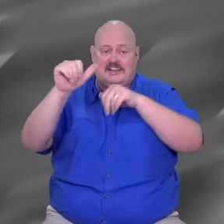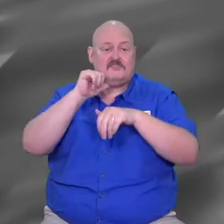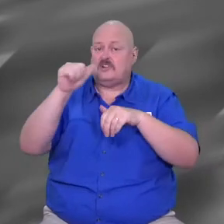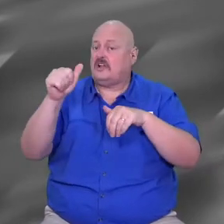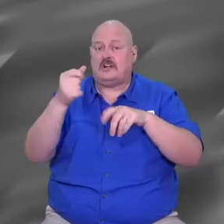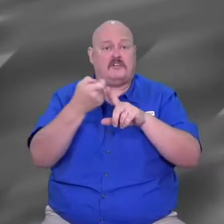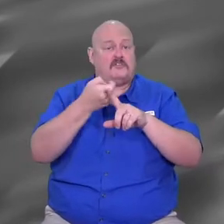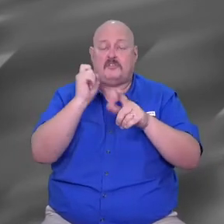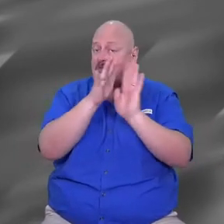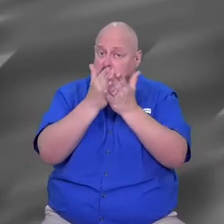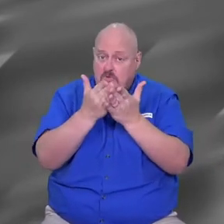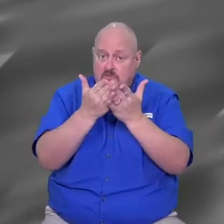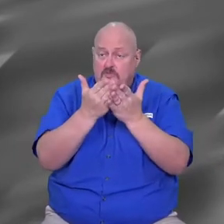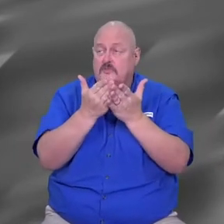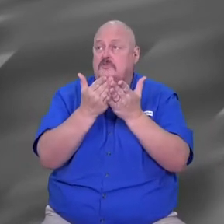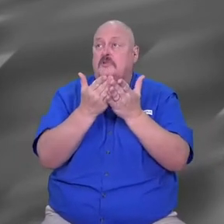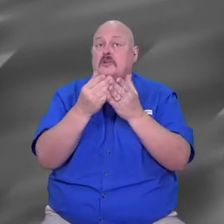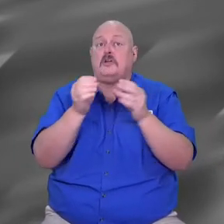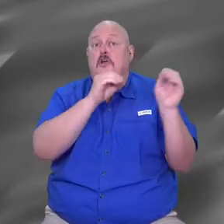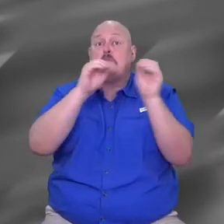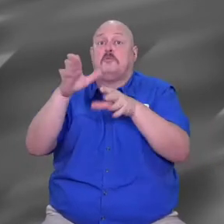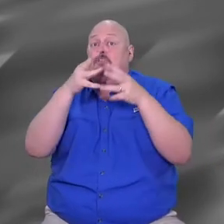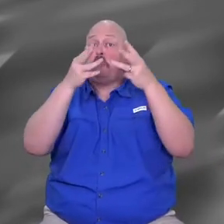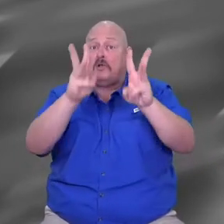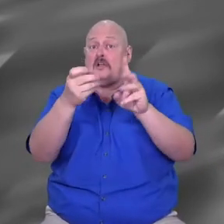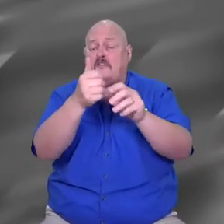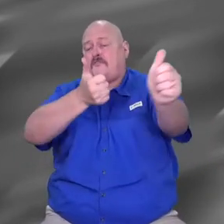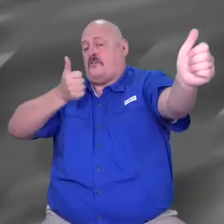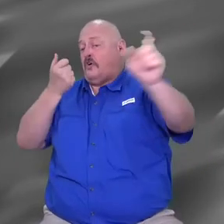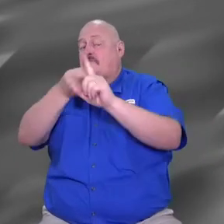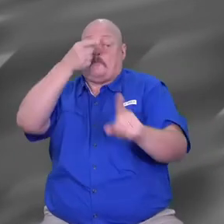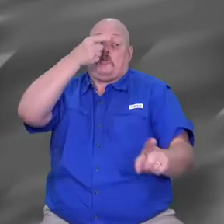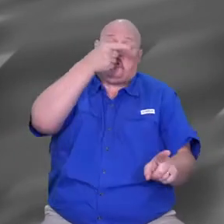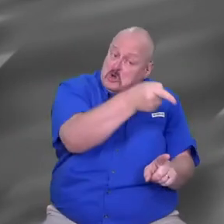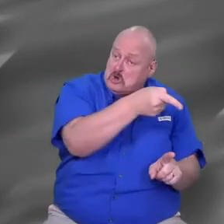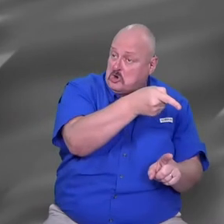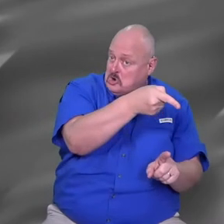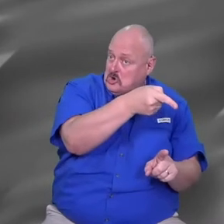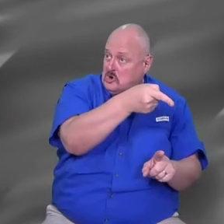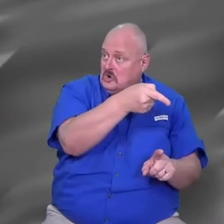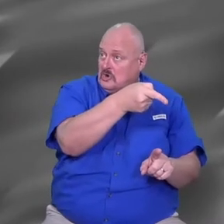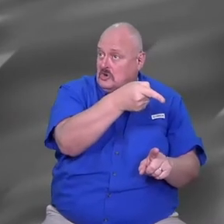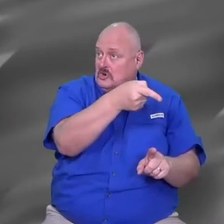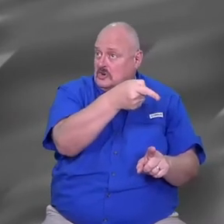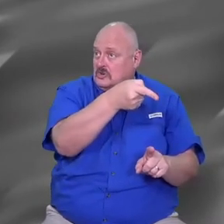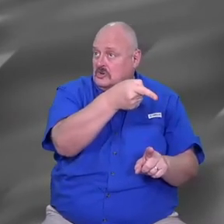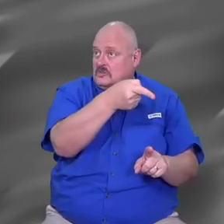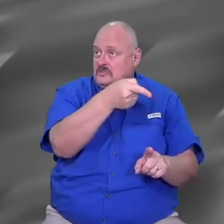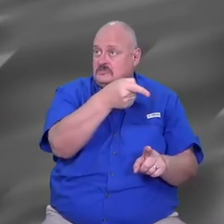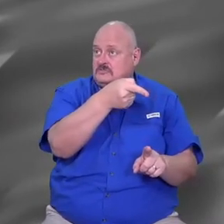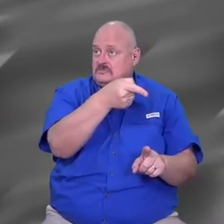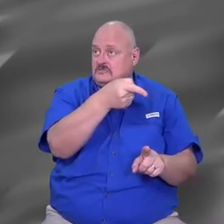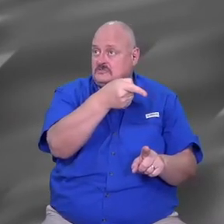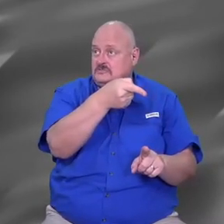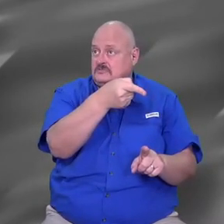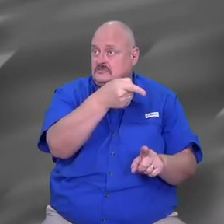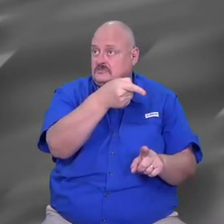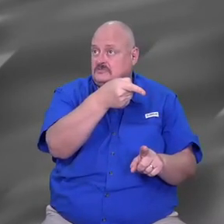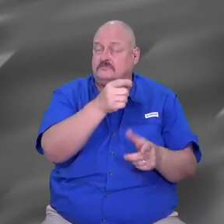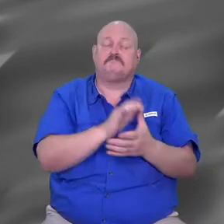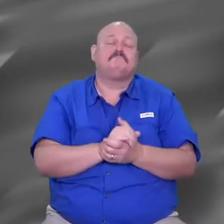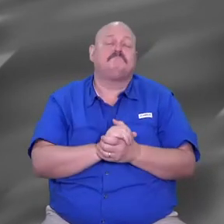my mouth. Remove thy way far from her, and some not the house or the door of